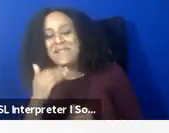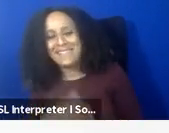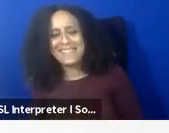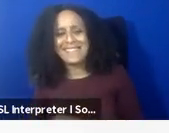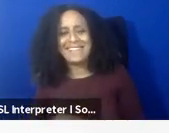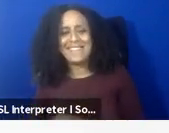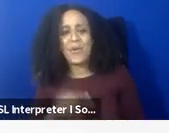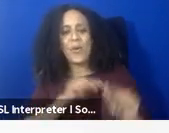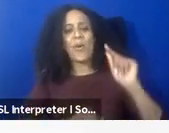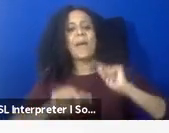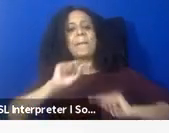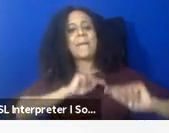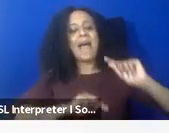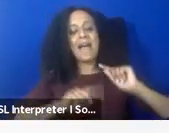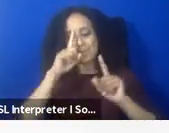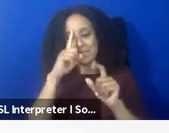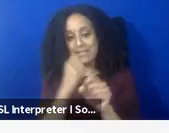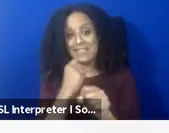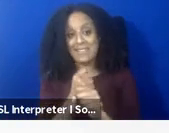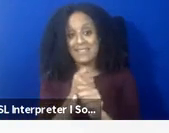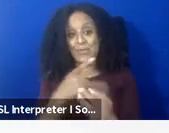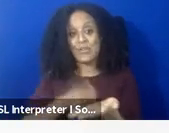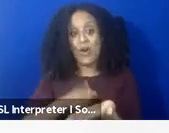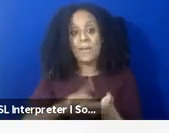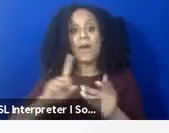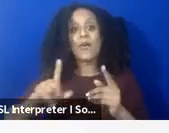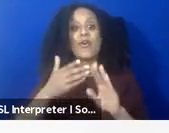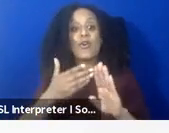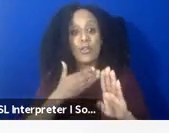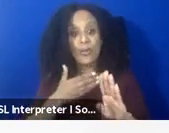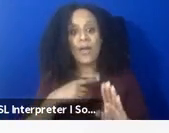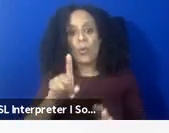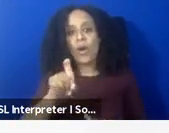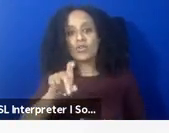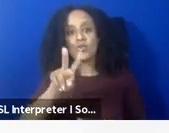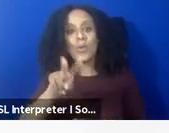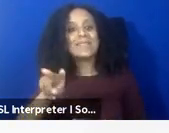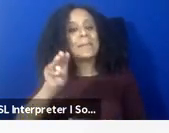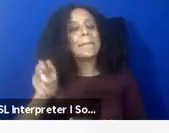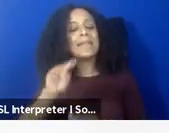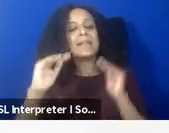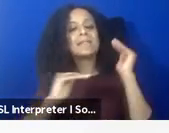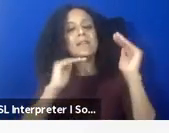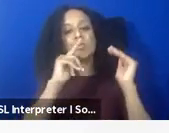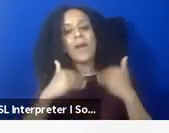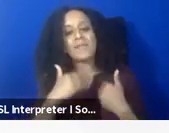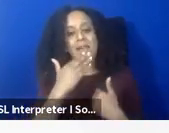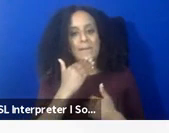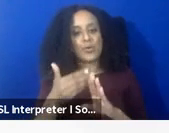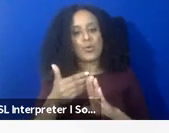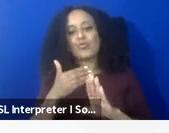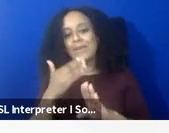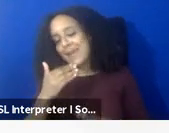So going back to our statistics from earlier, we had 122 million adults who have diabetes or